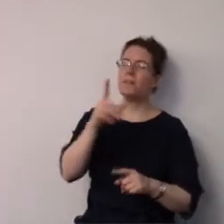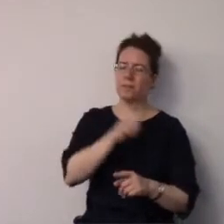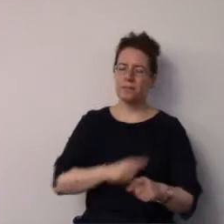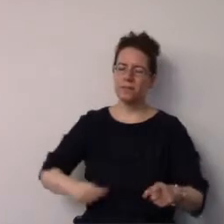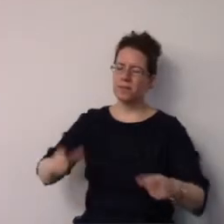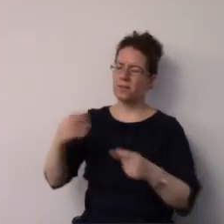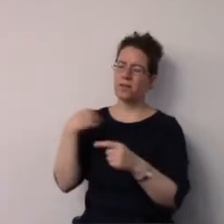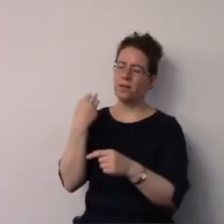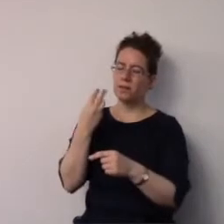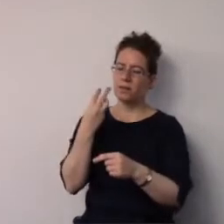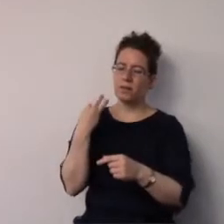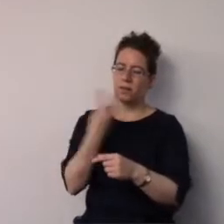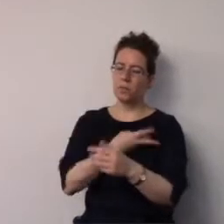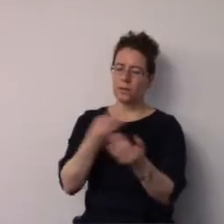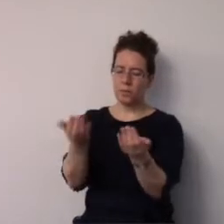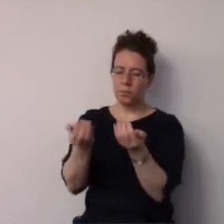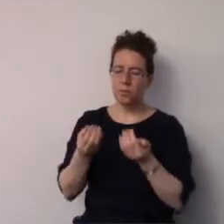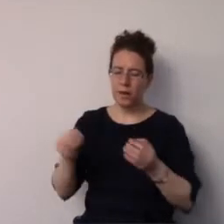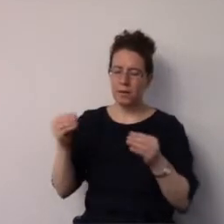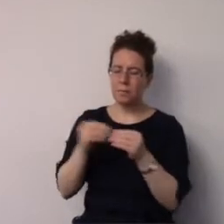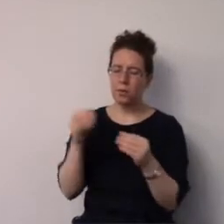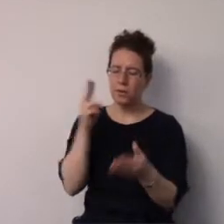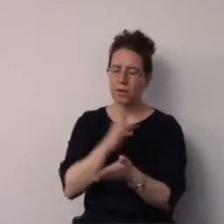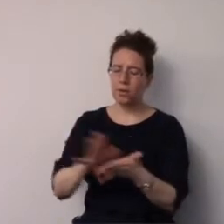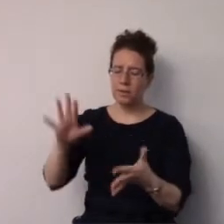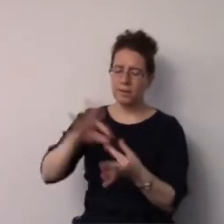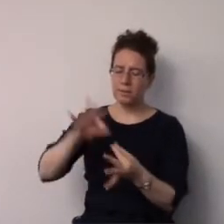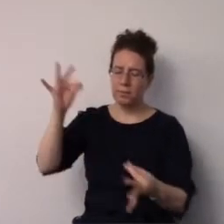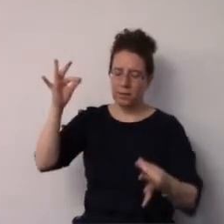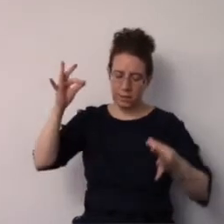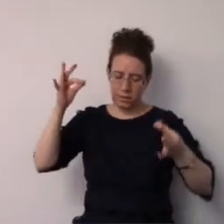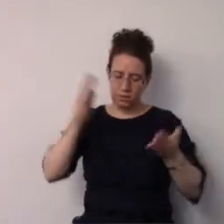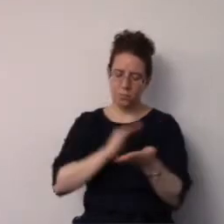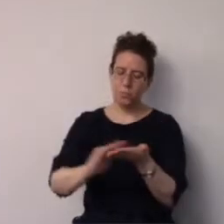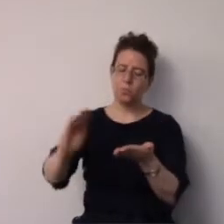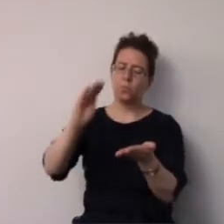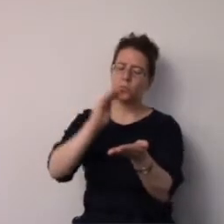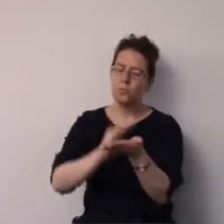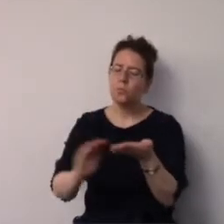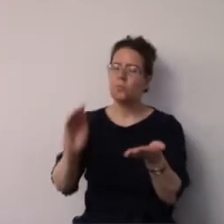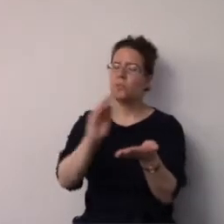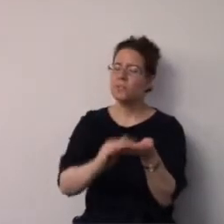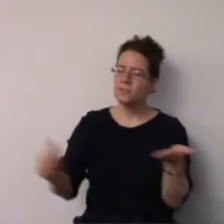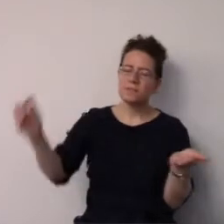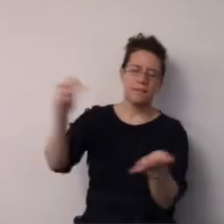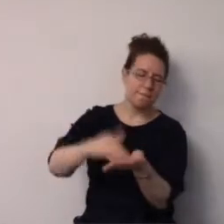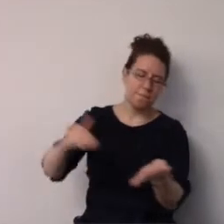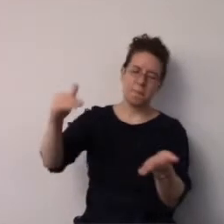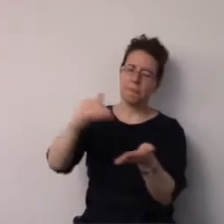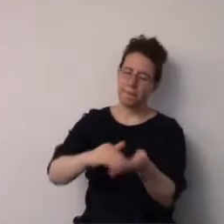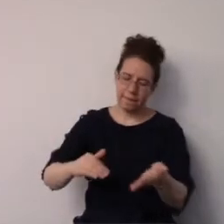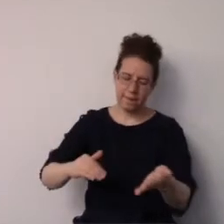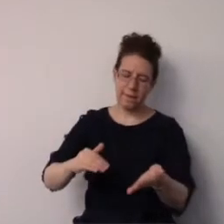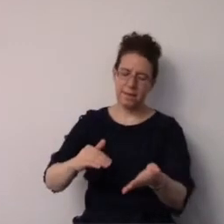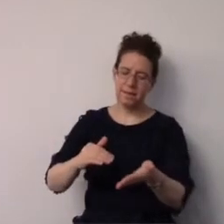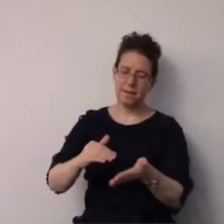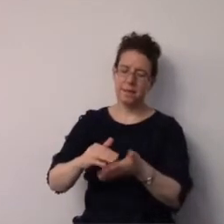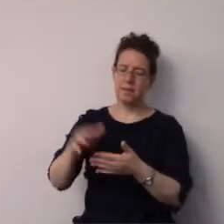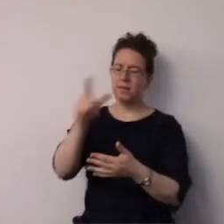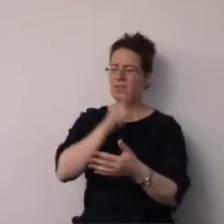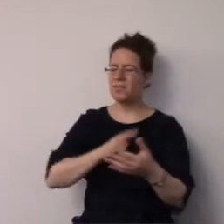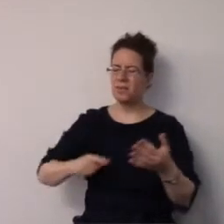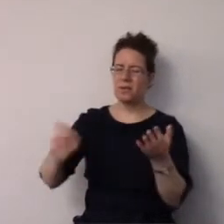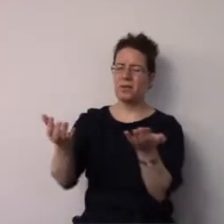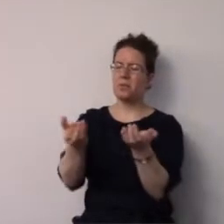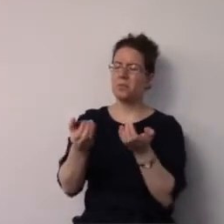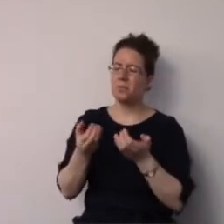Jesus. Lord, turn our eyes on heaven, Lord. Turn our eyes on the examples of your word, Lord, that you